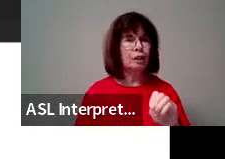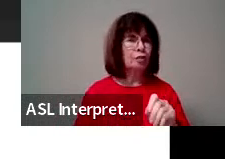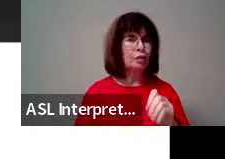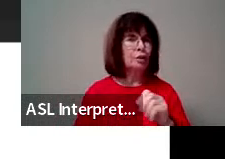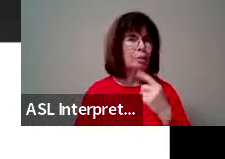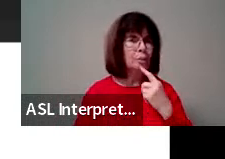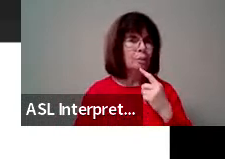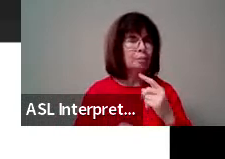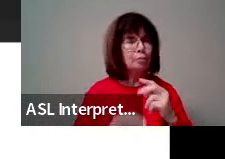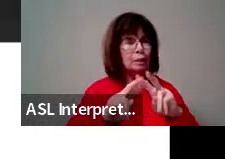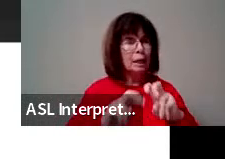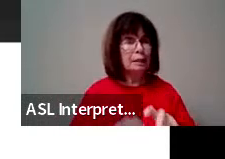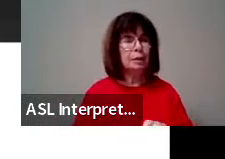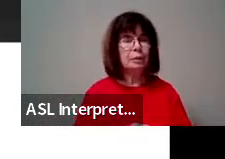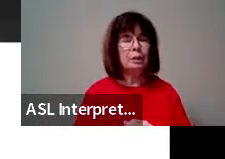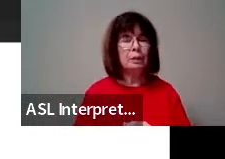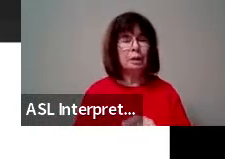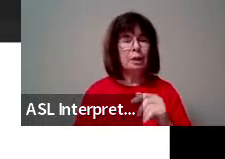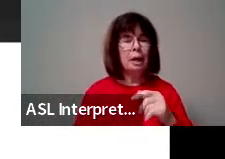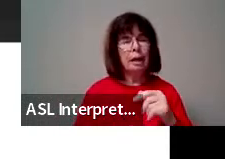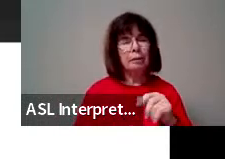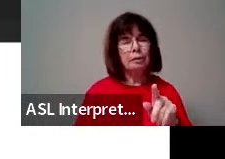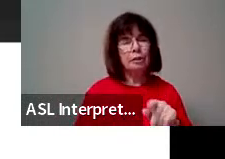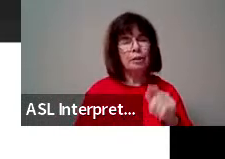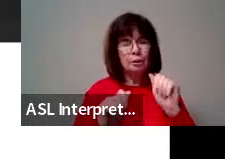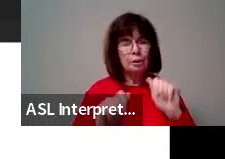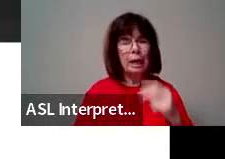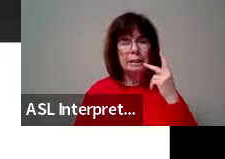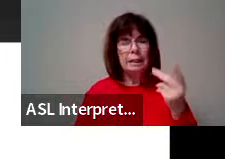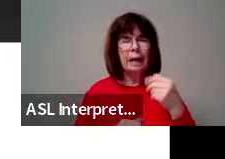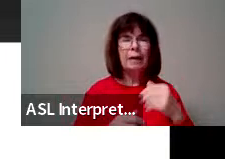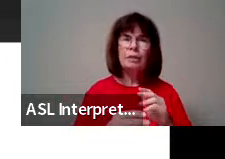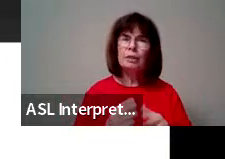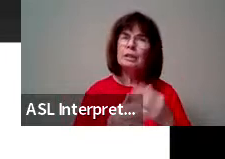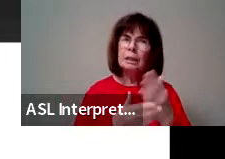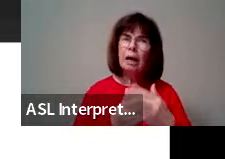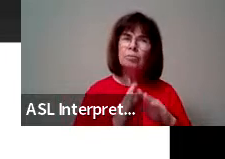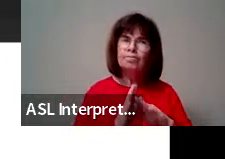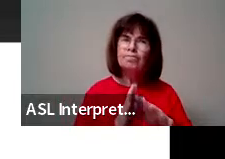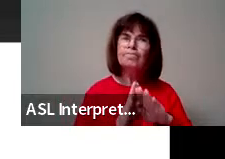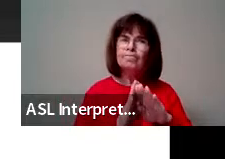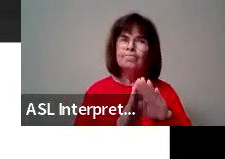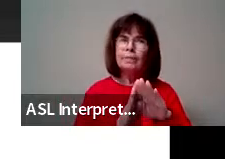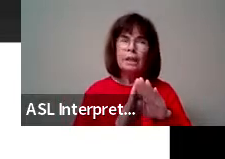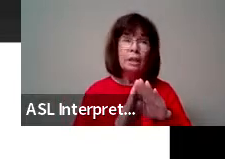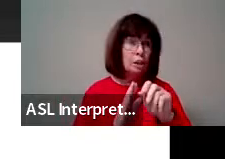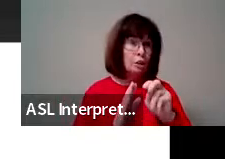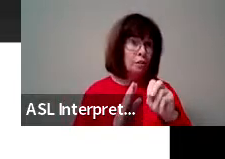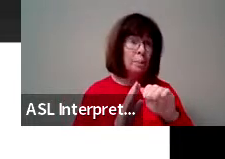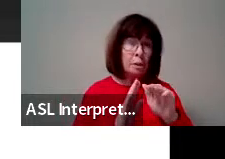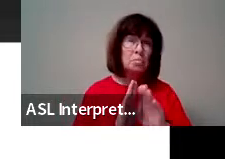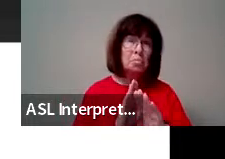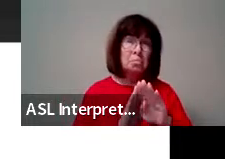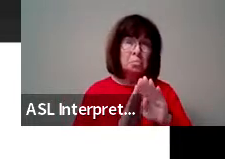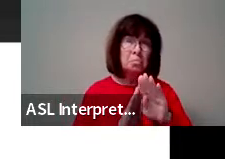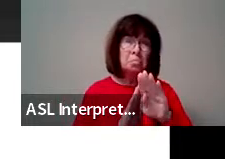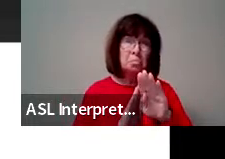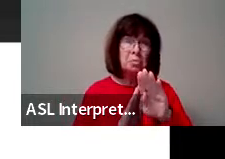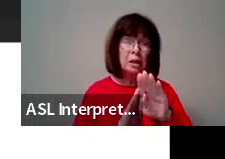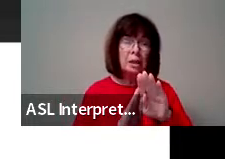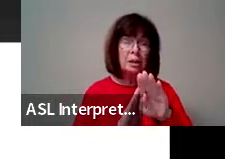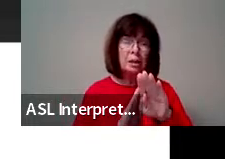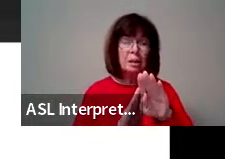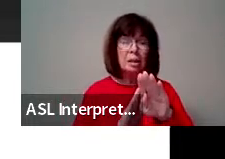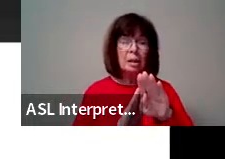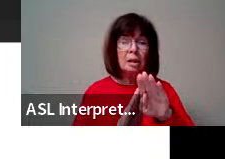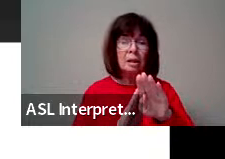at test positivity, and you can see after some sort of gradual increases in November, test positivity